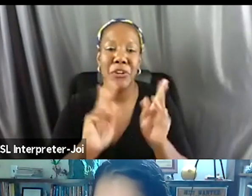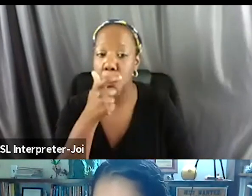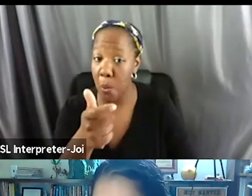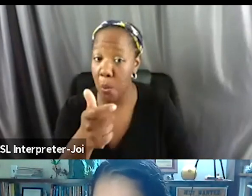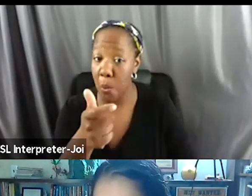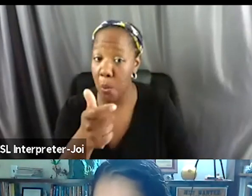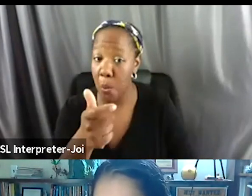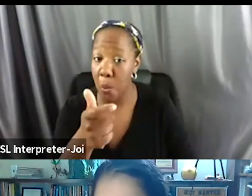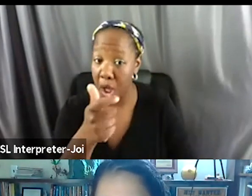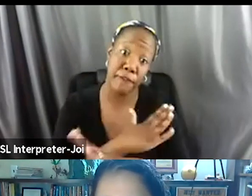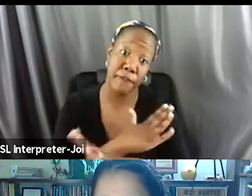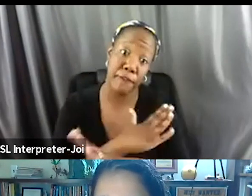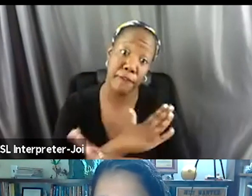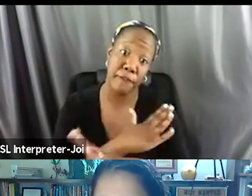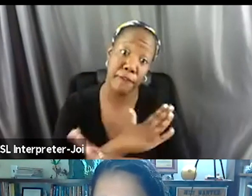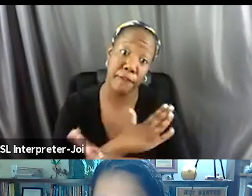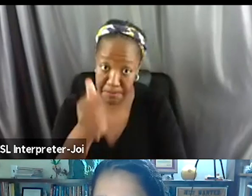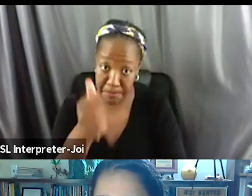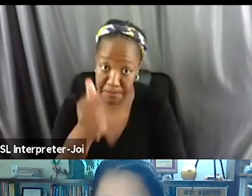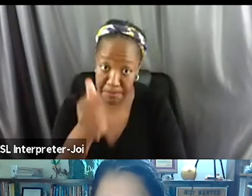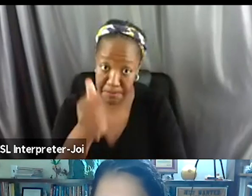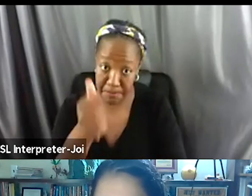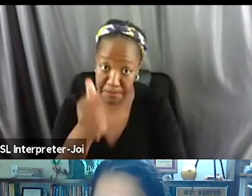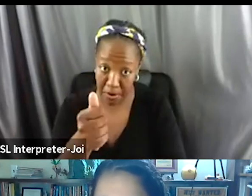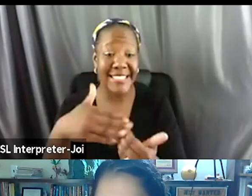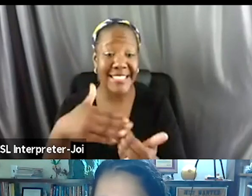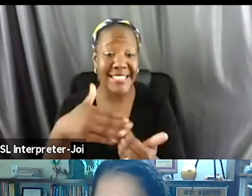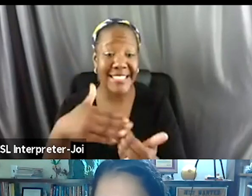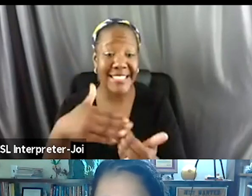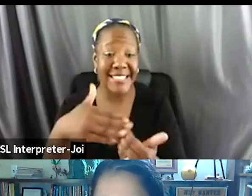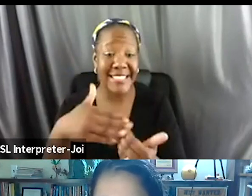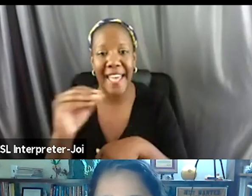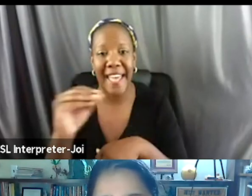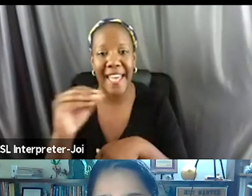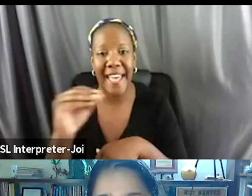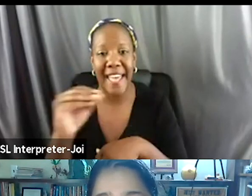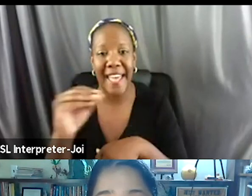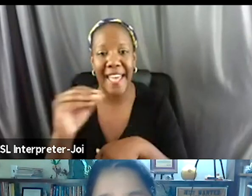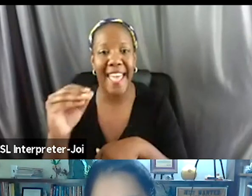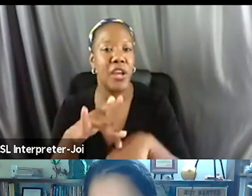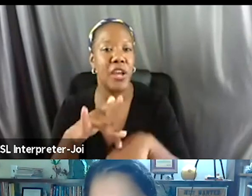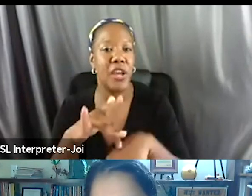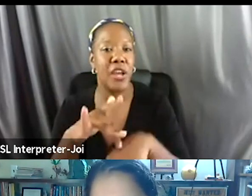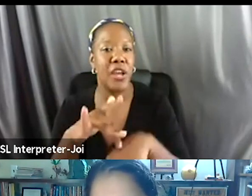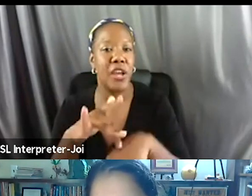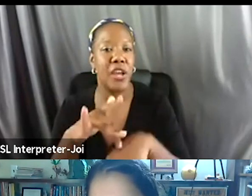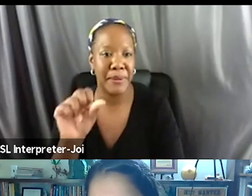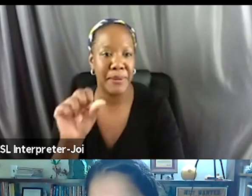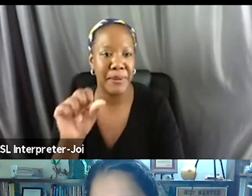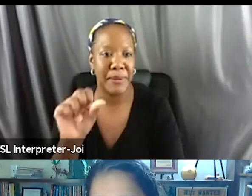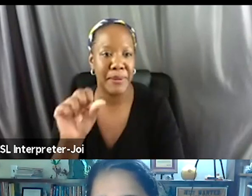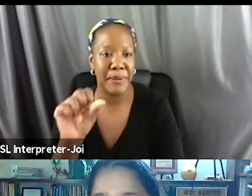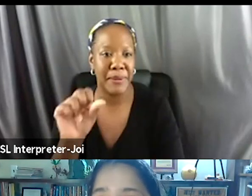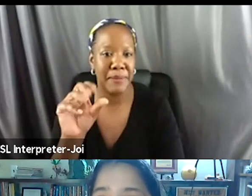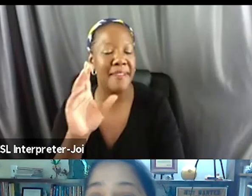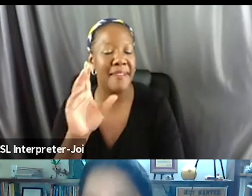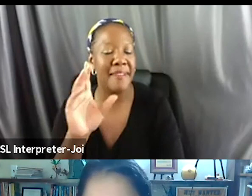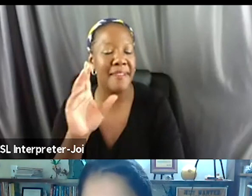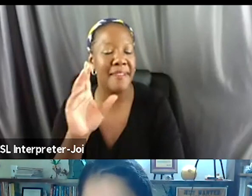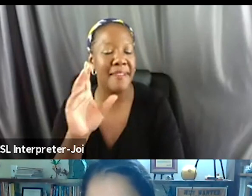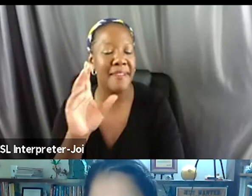tomorrow. It's easily available. And the exhibit is at Sandy Spring Museum, which is fantastic. And it's